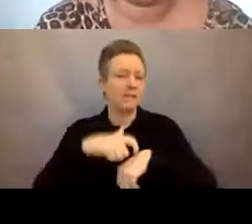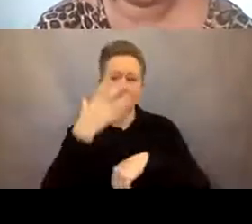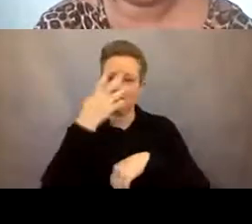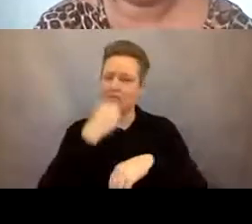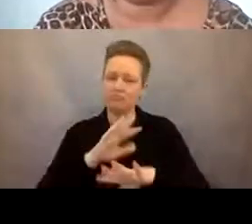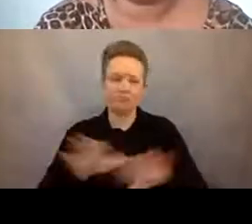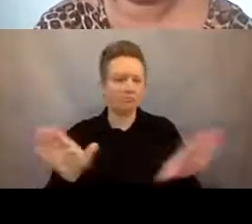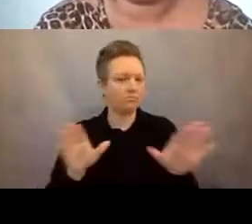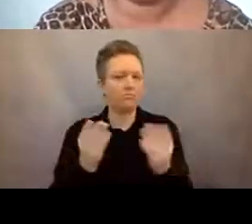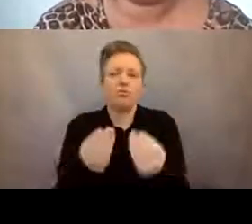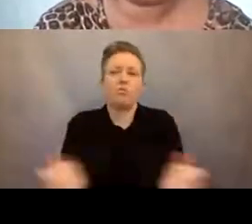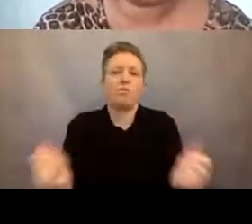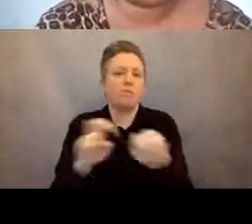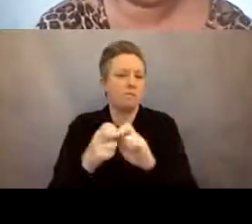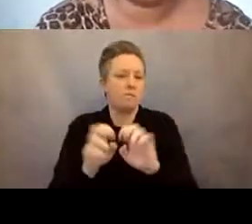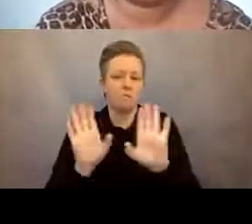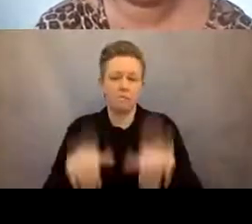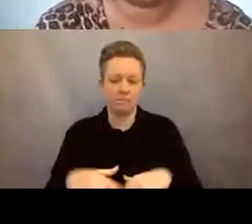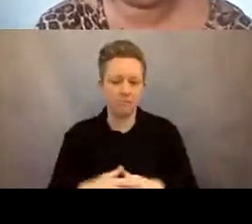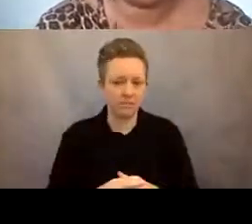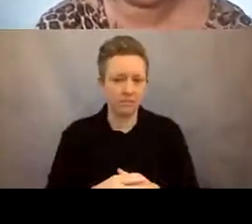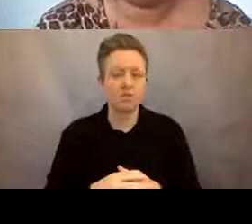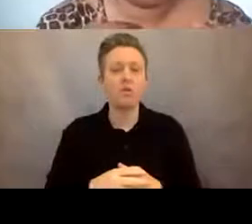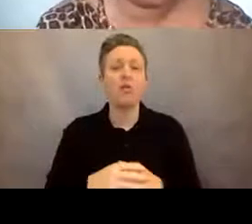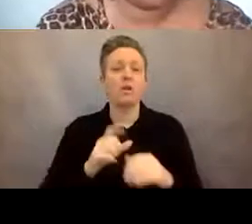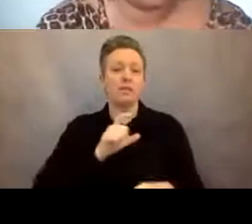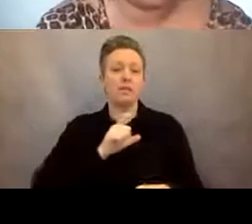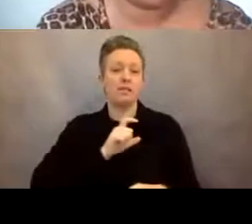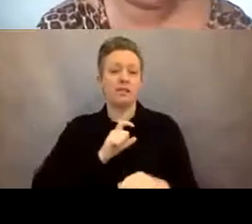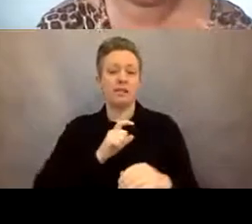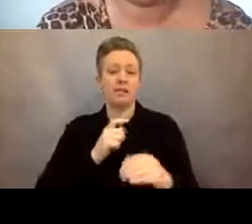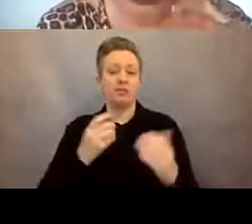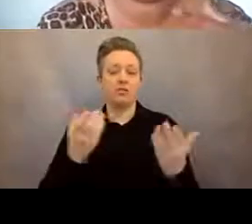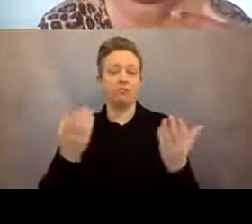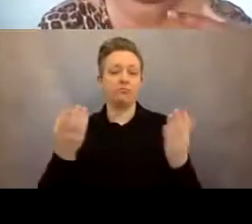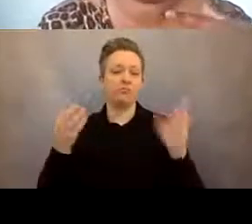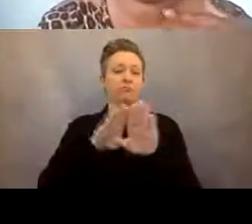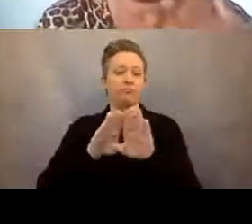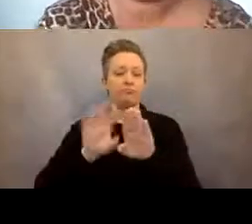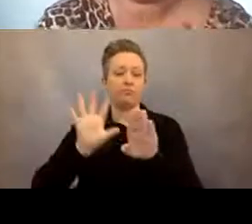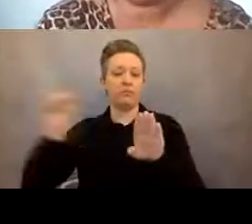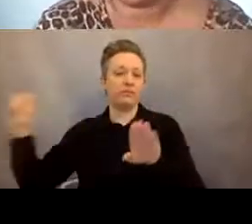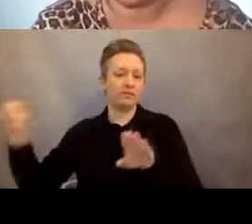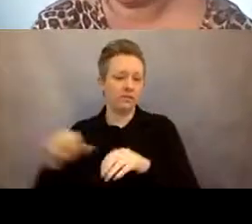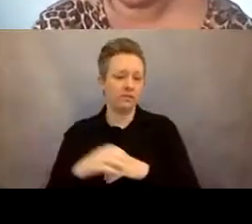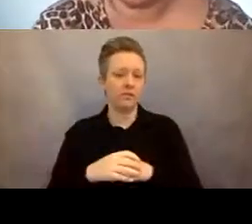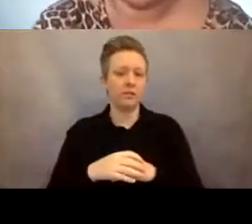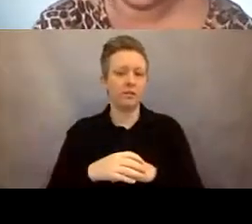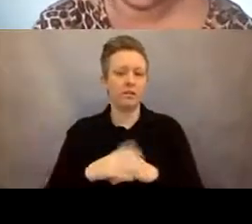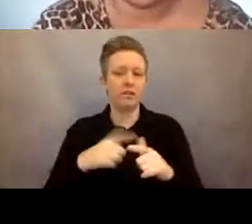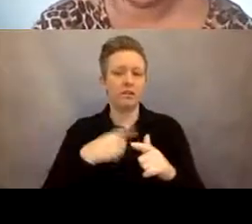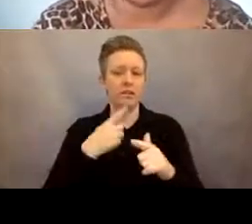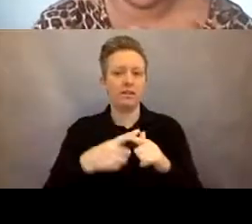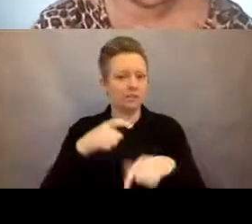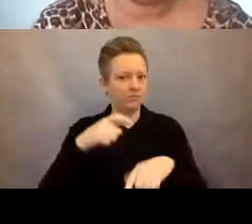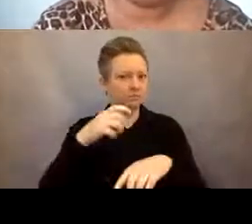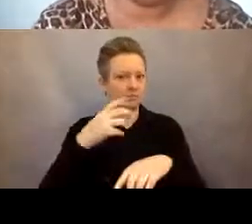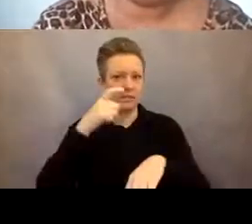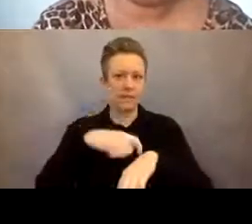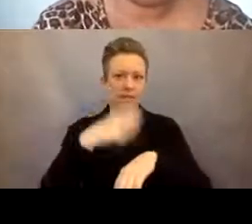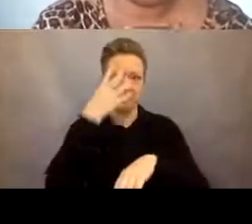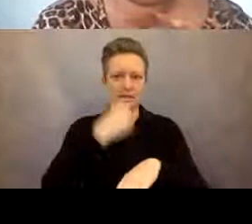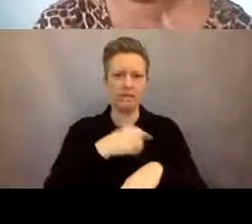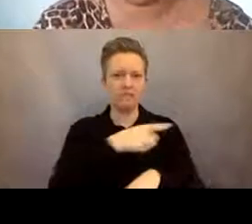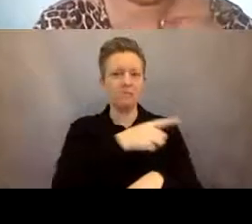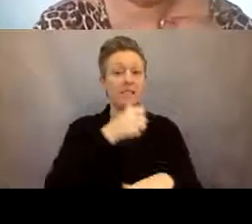leaves, and my sister just very peacefully and calmly goes to sleep. And I'm